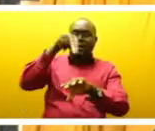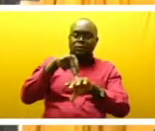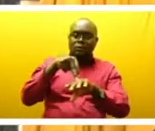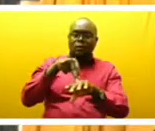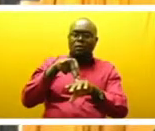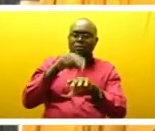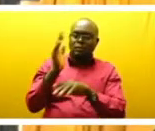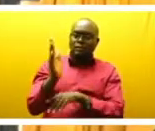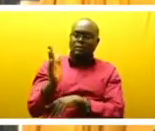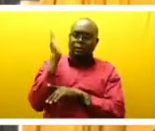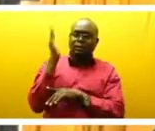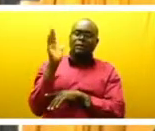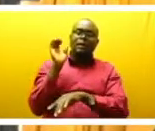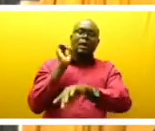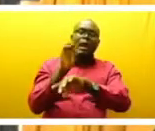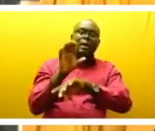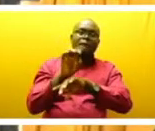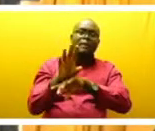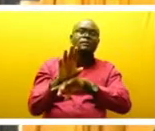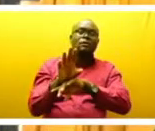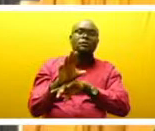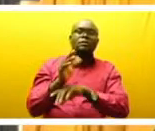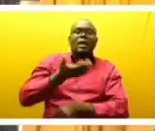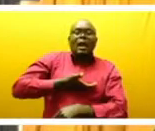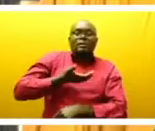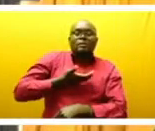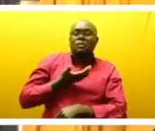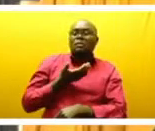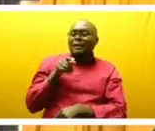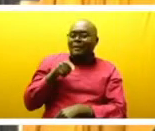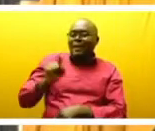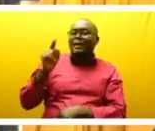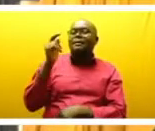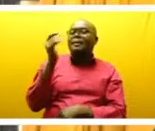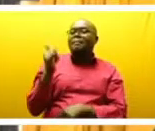Advisory Council, by the time they